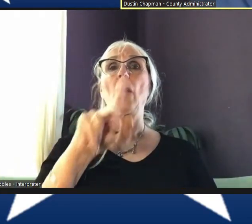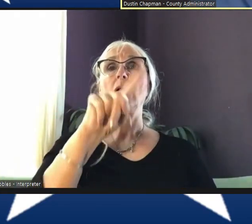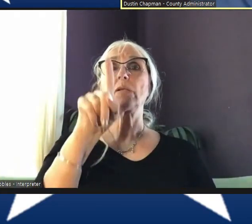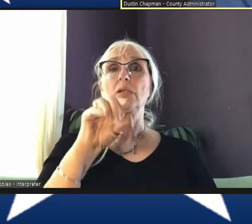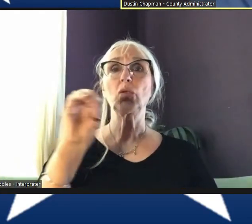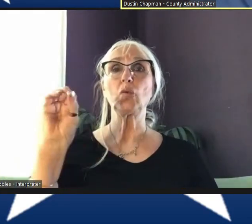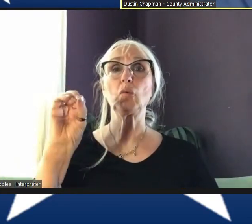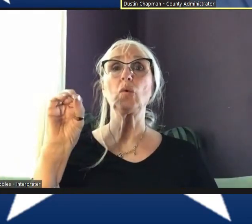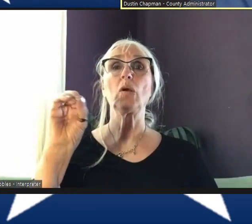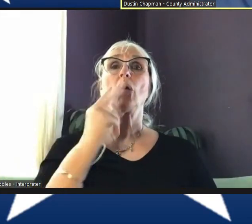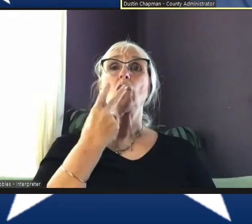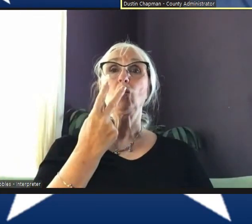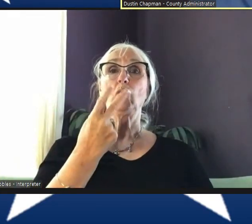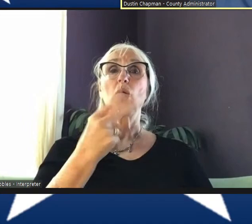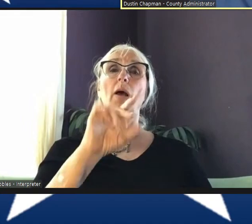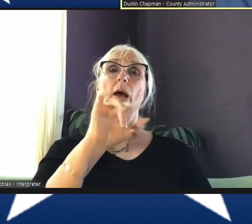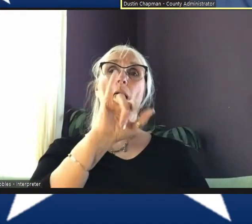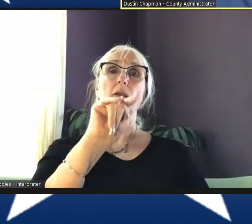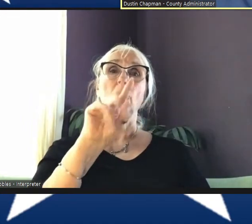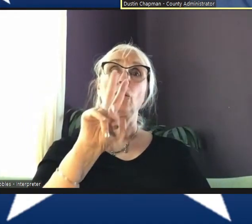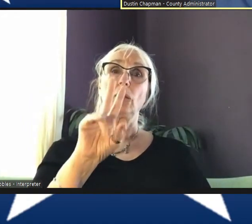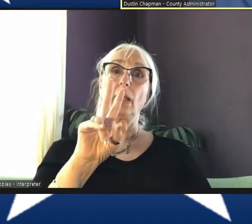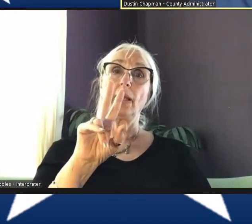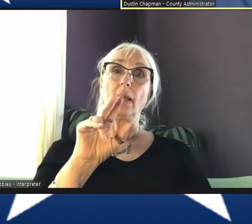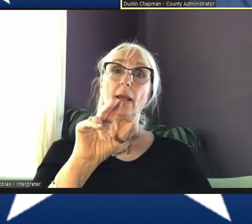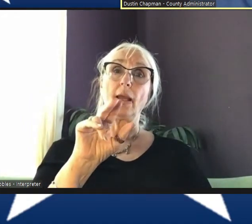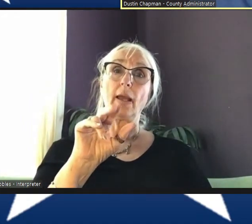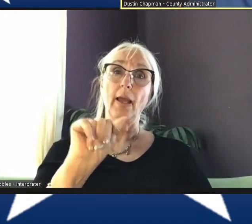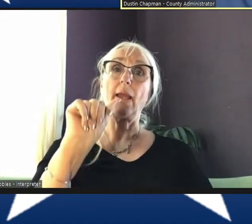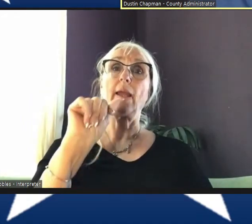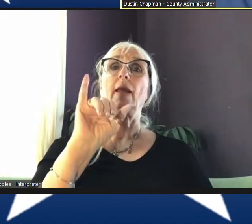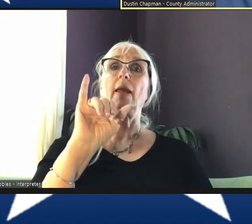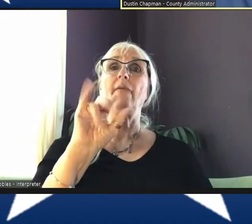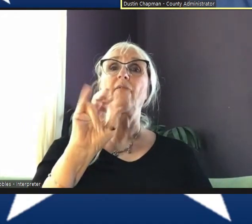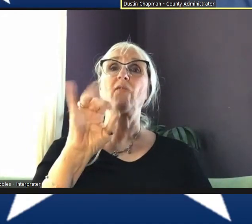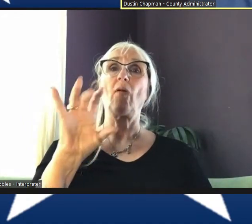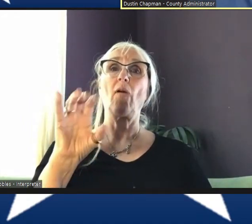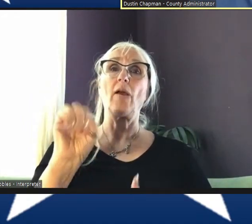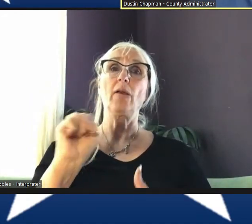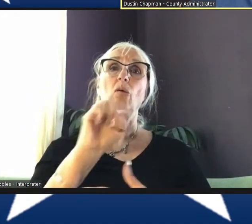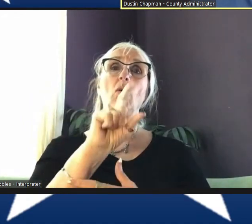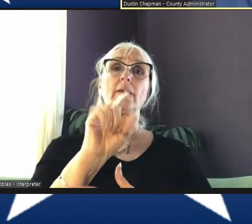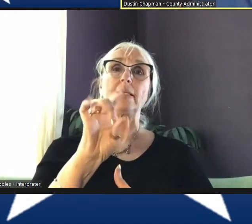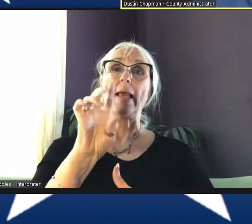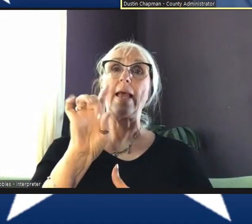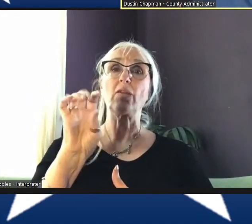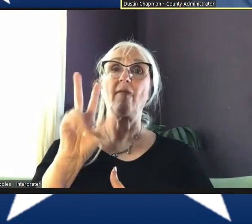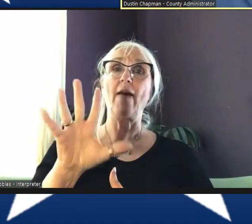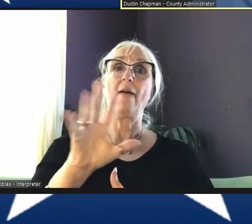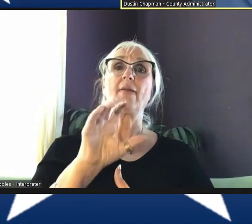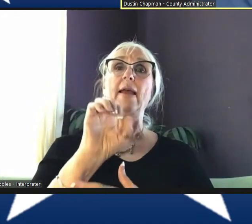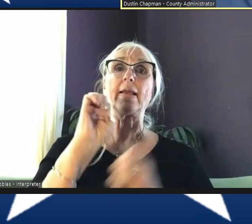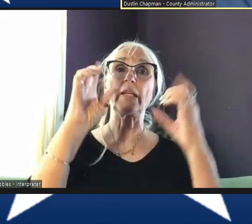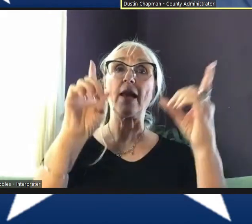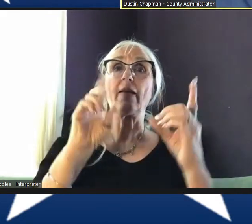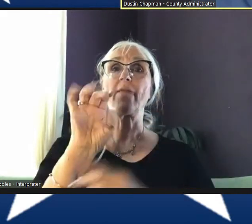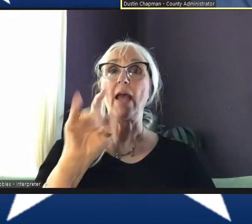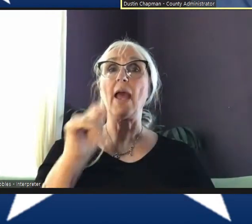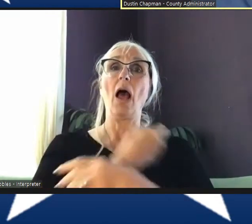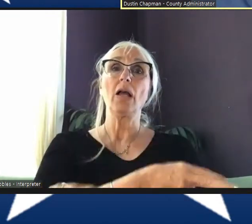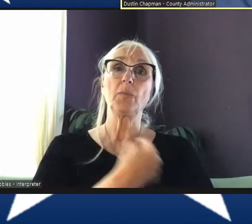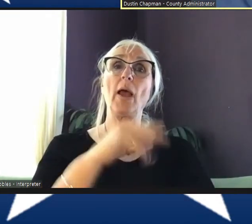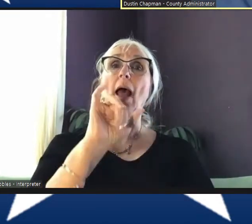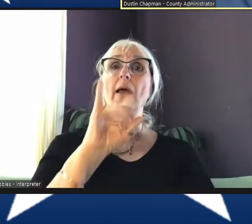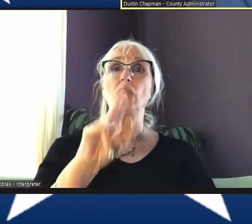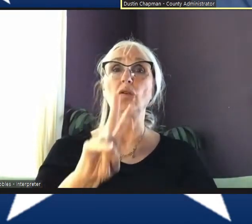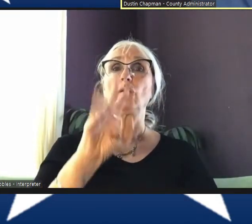well. I-2A is authorization of invoice number 16825 for the Education Center and Veterinary Hospital. I-2B is